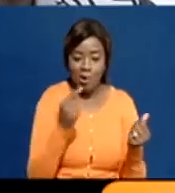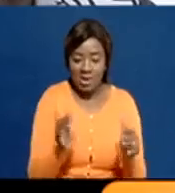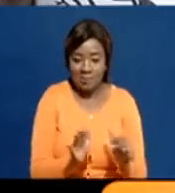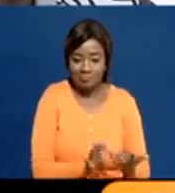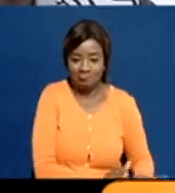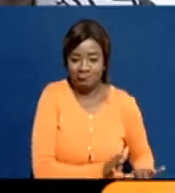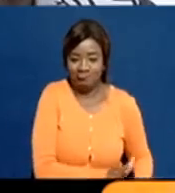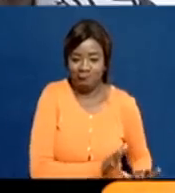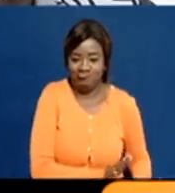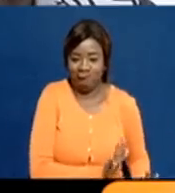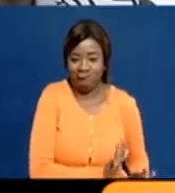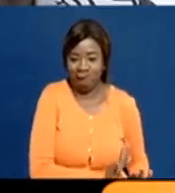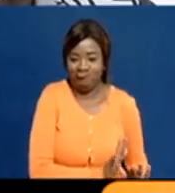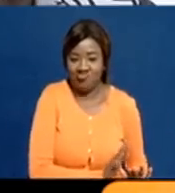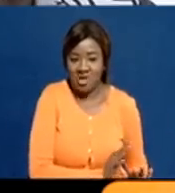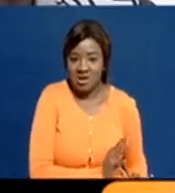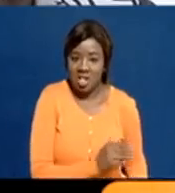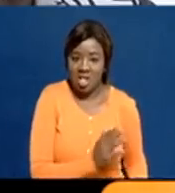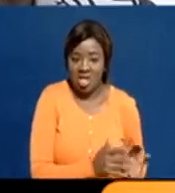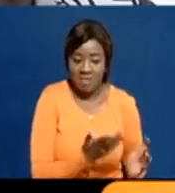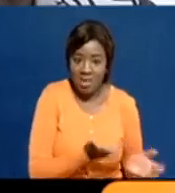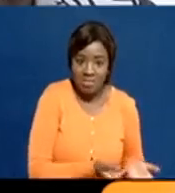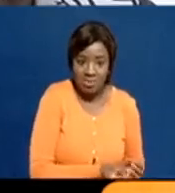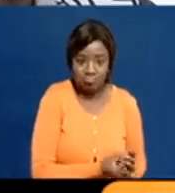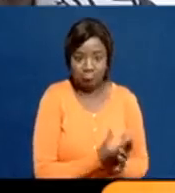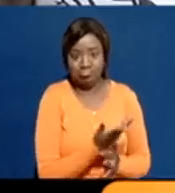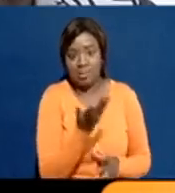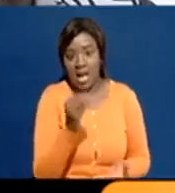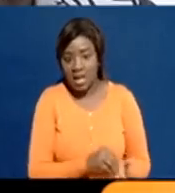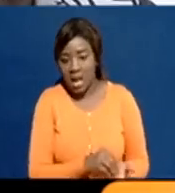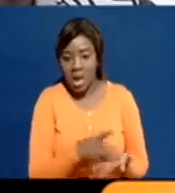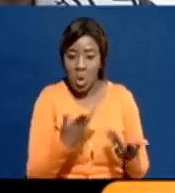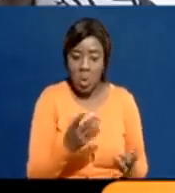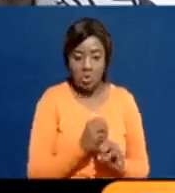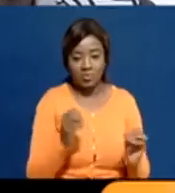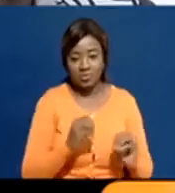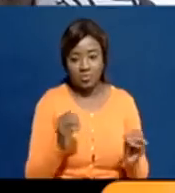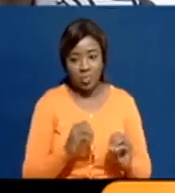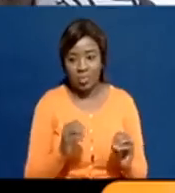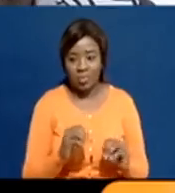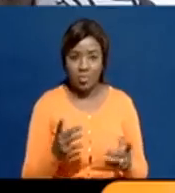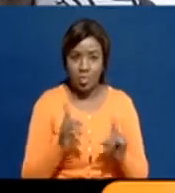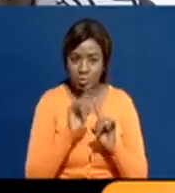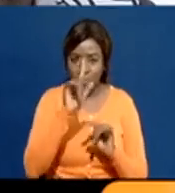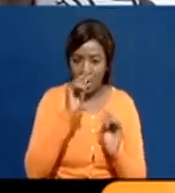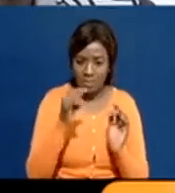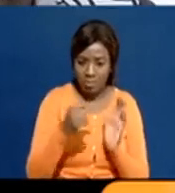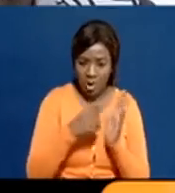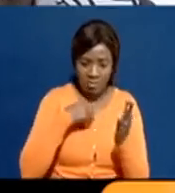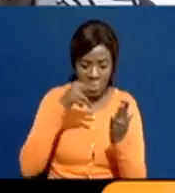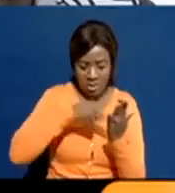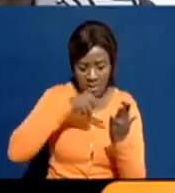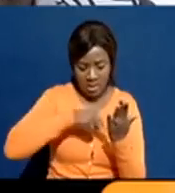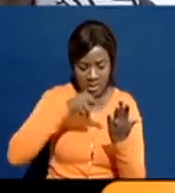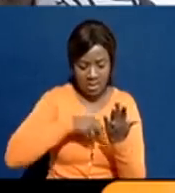Right. So it could come back or it might not come back. You know, it's like somebody's holding a loaded gun. I think there's something I read somewhere, and I've also put it in my